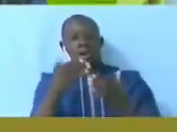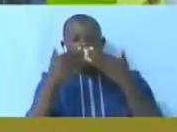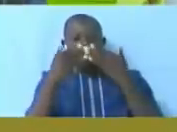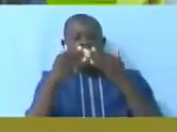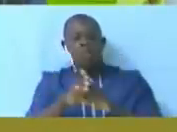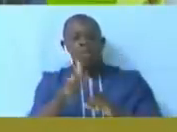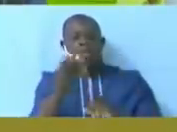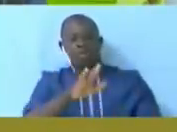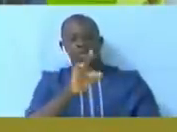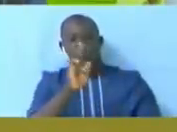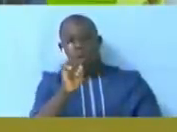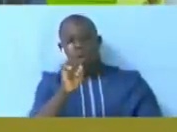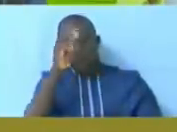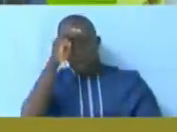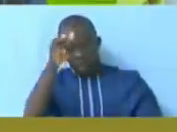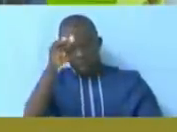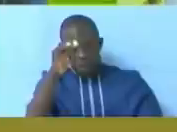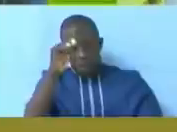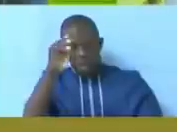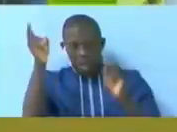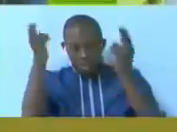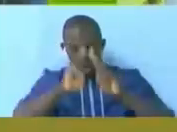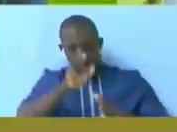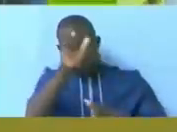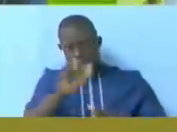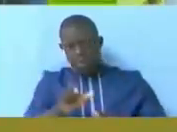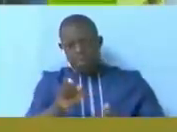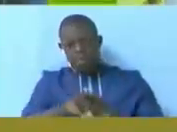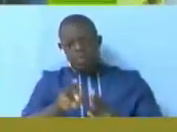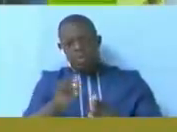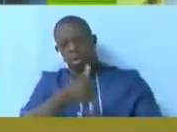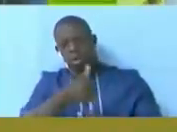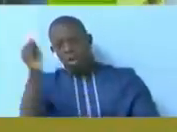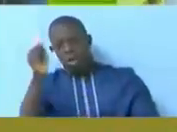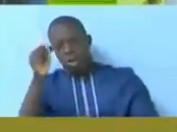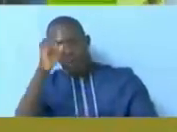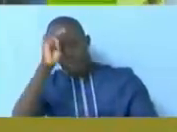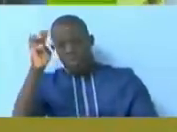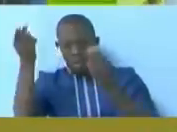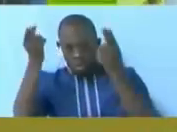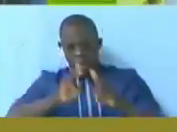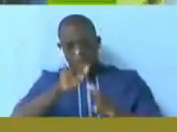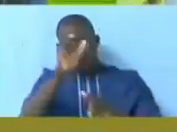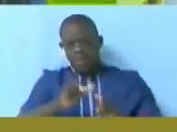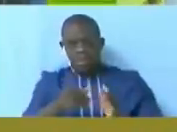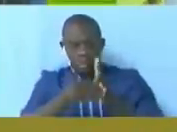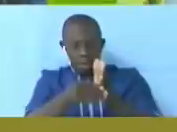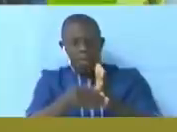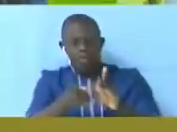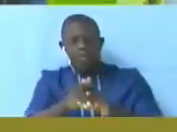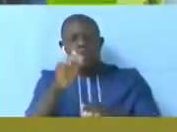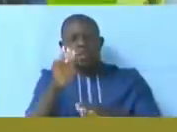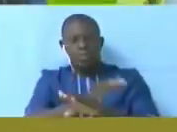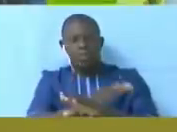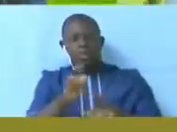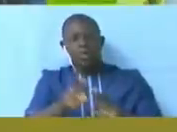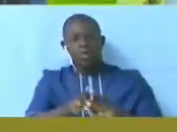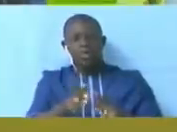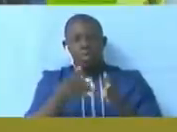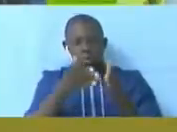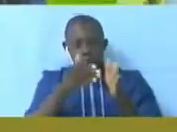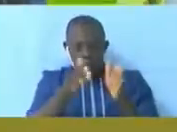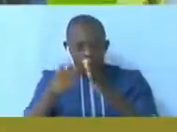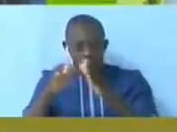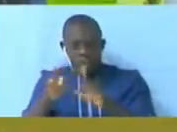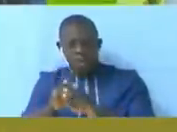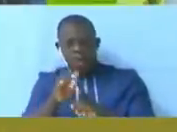kabriwato mialonko attorney general dobe dahakan doko la doba takan wekolin be payments were highlighted ni wo wato nyin kono